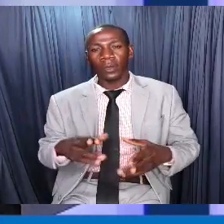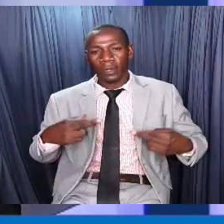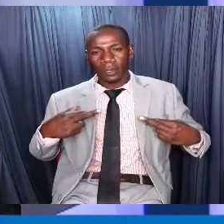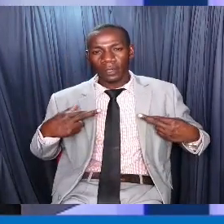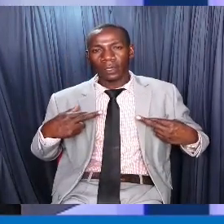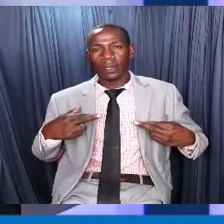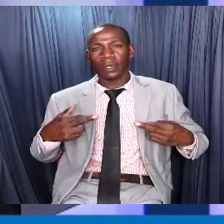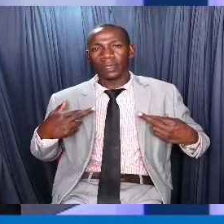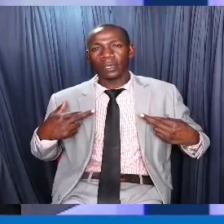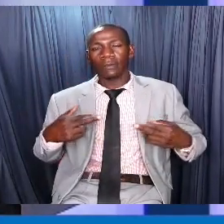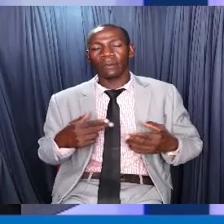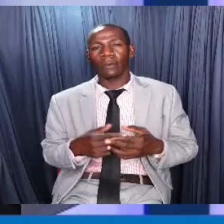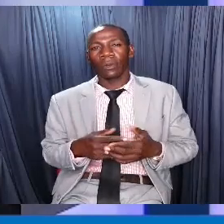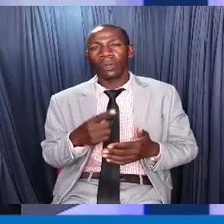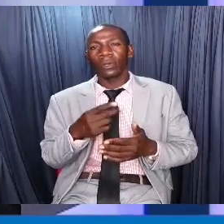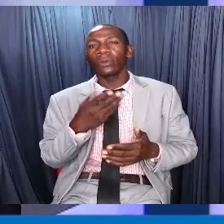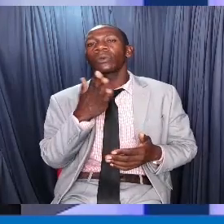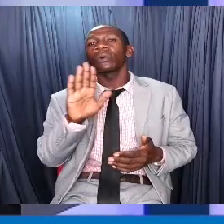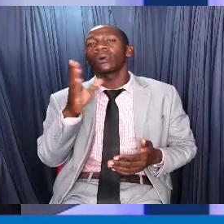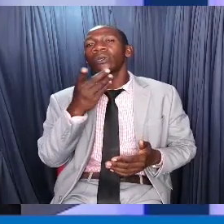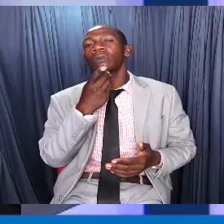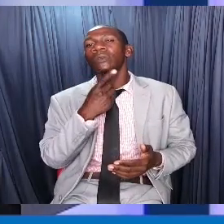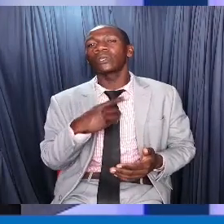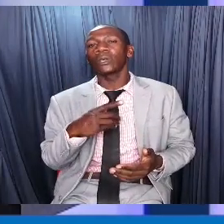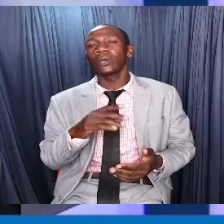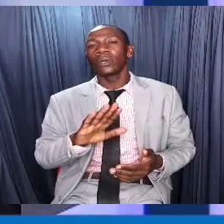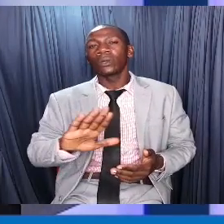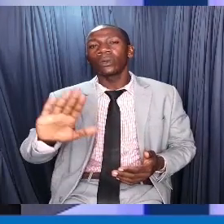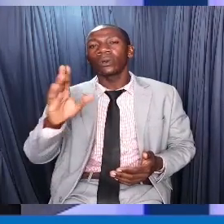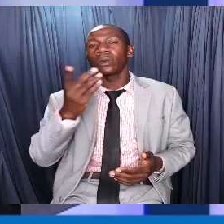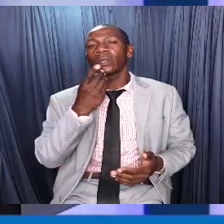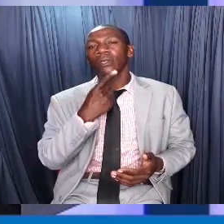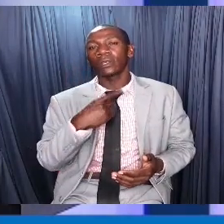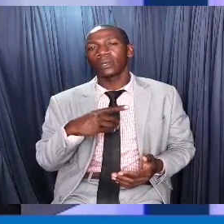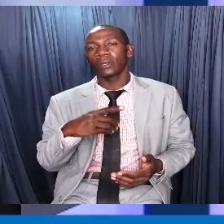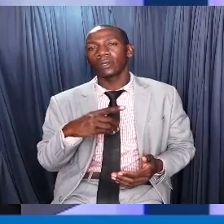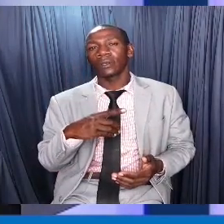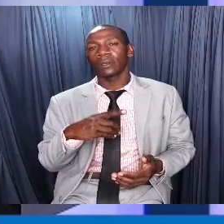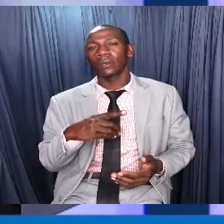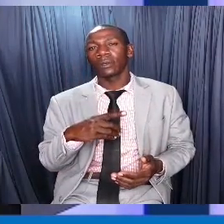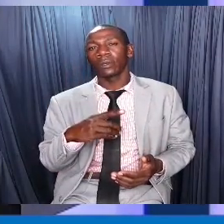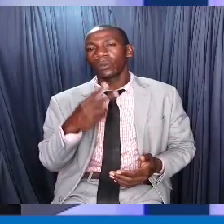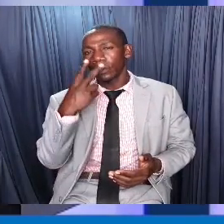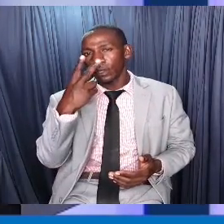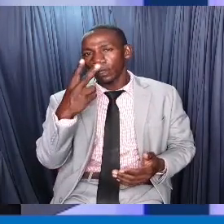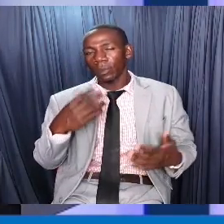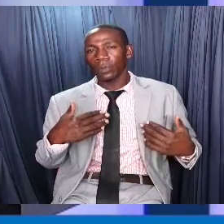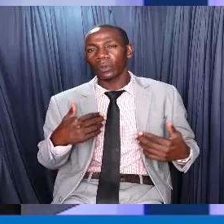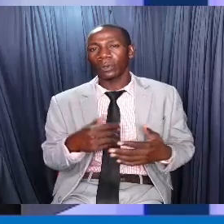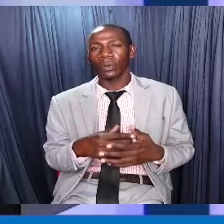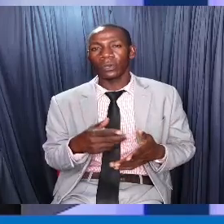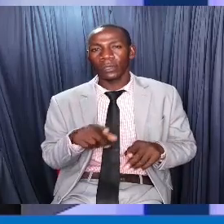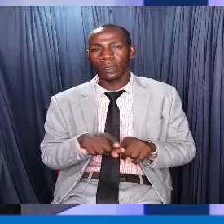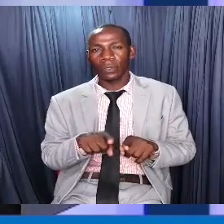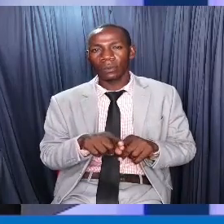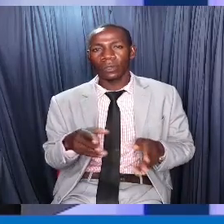Now you also get your desires. Yale mahitaji yenu sasa. All your needs. Yale mahitaji yenu sasa. All your needs. Ndio unaona watu. That's how you see people. Hata